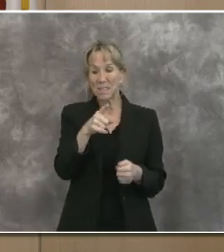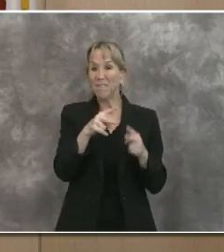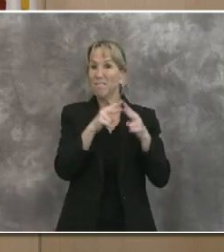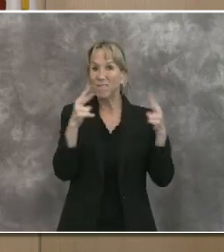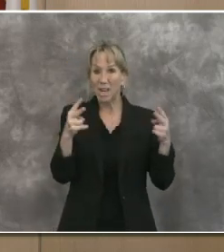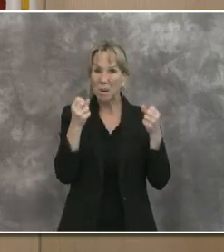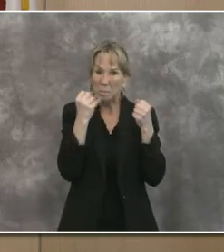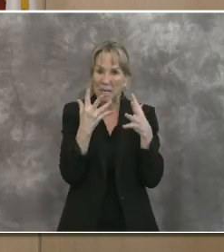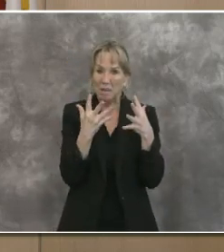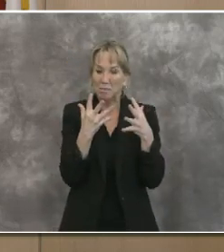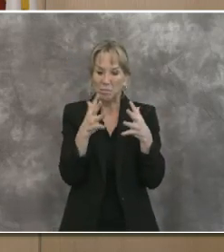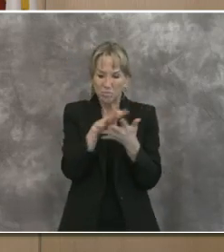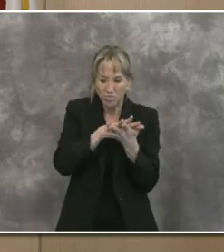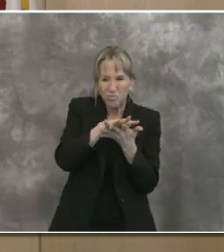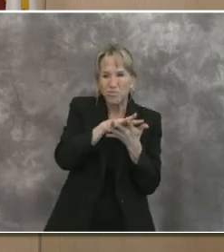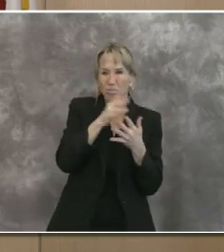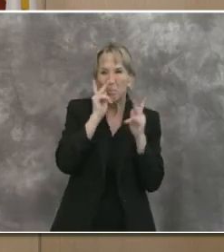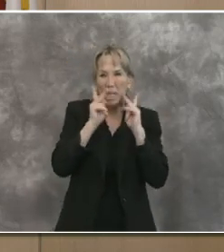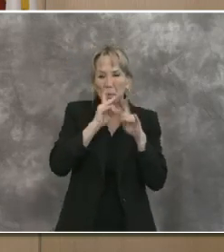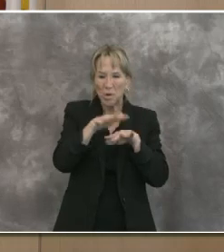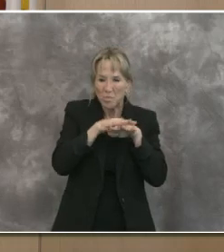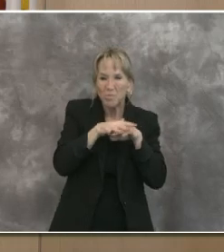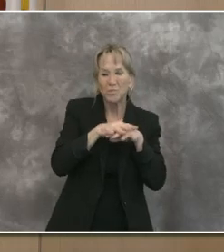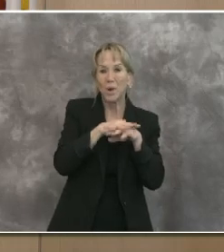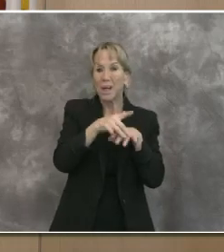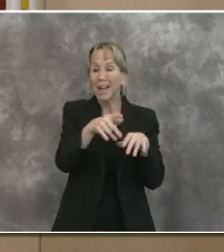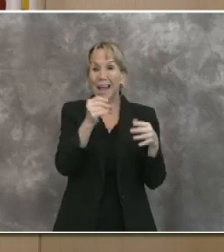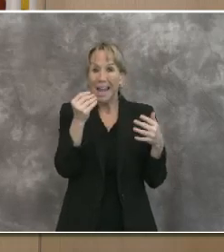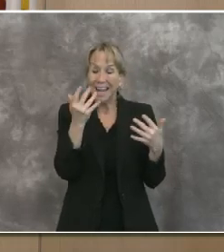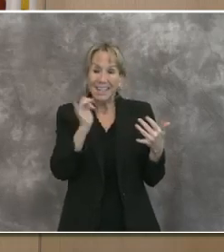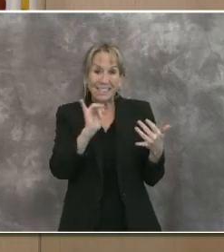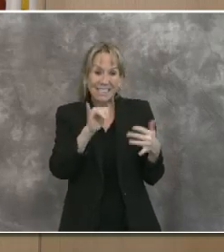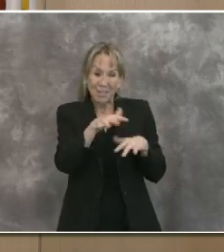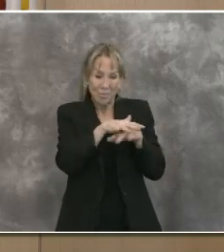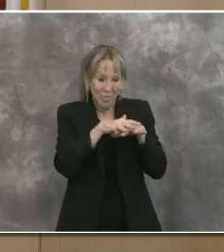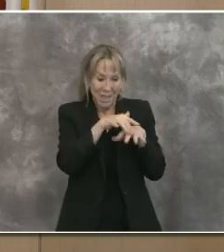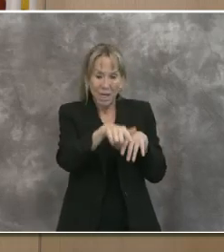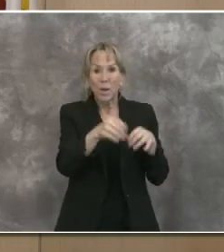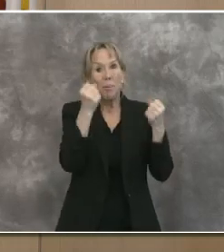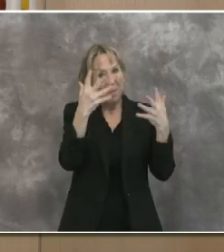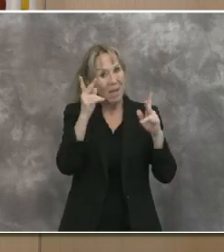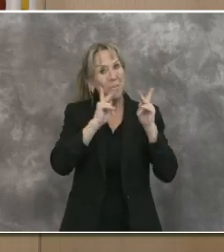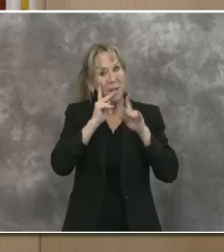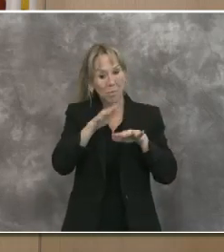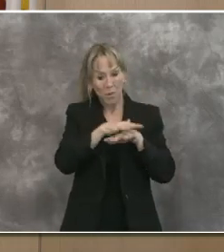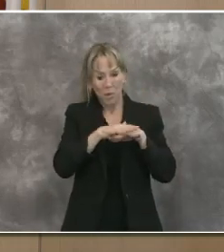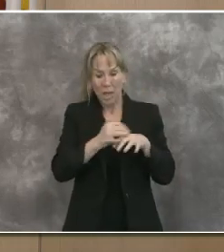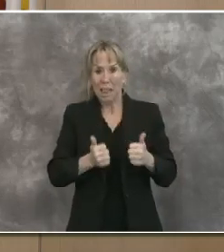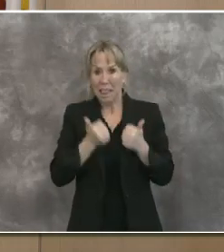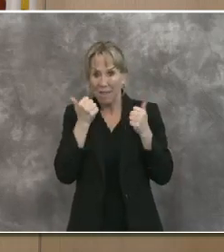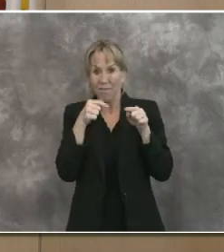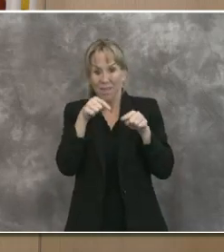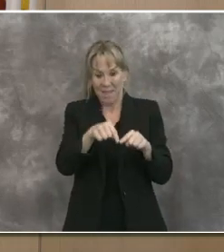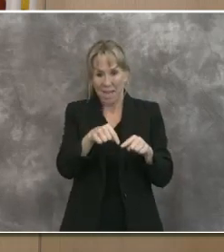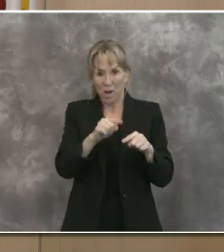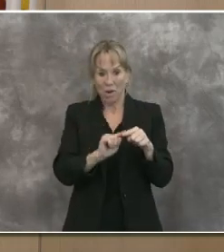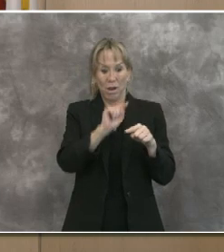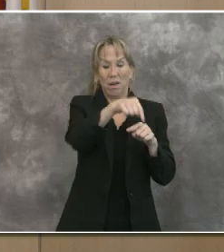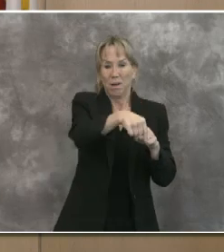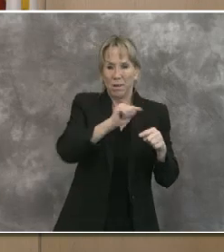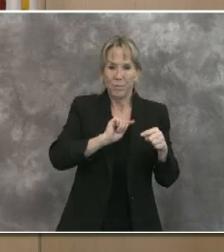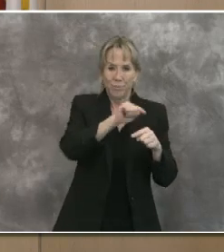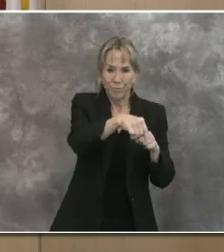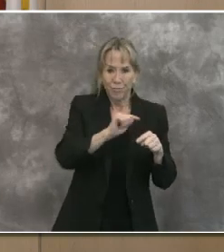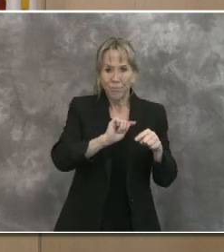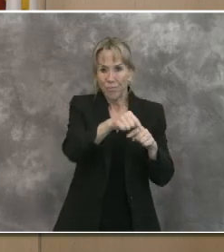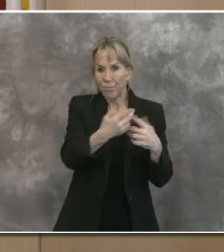densely populated and it's geographic. So there are a lot of individuals that live in that area. And so you would expect